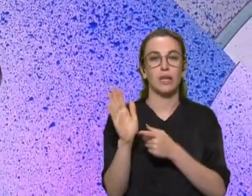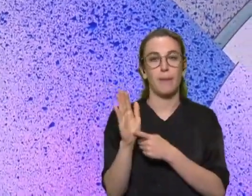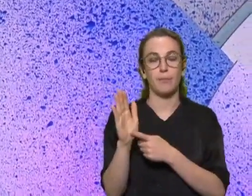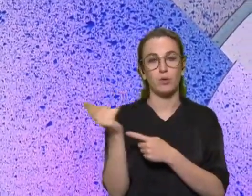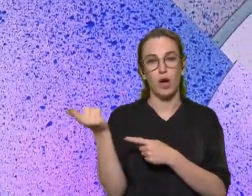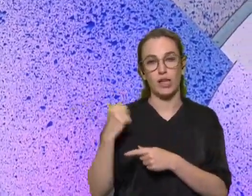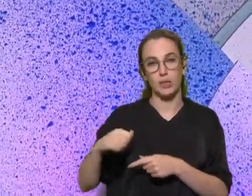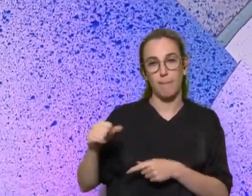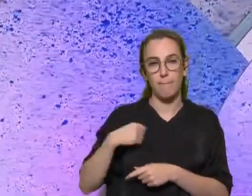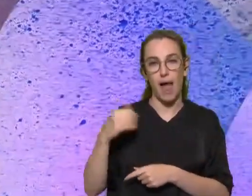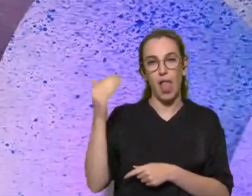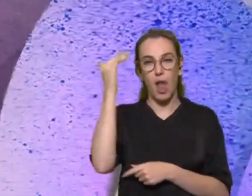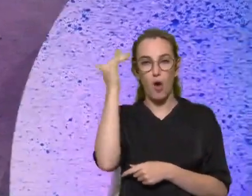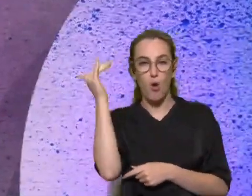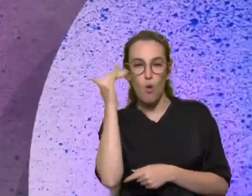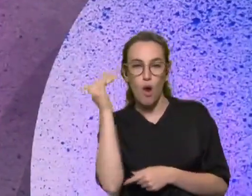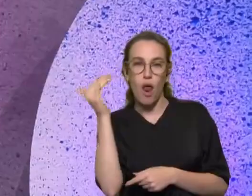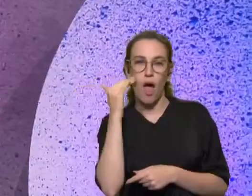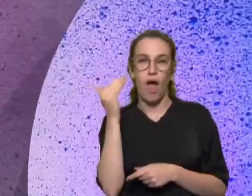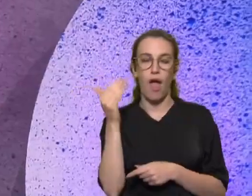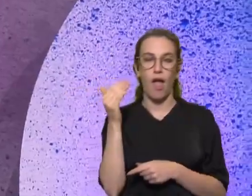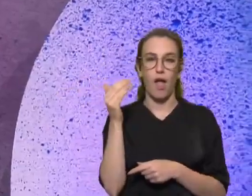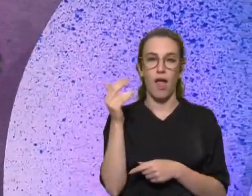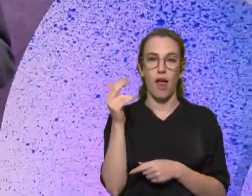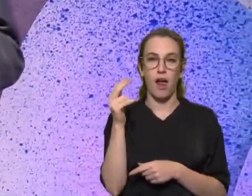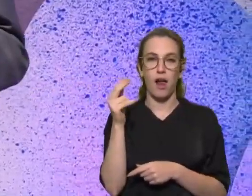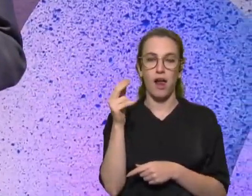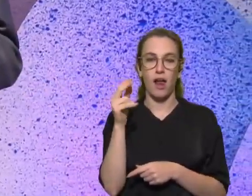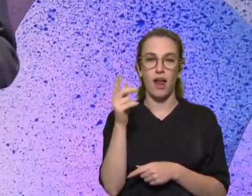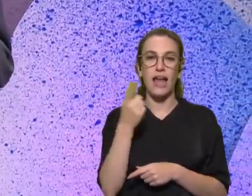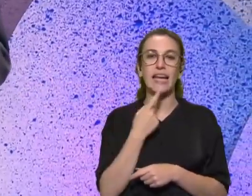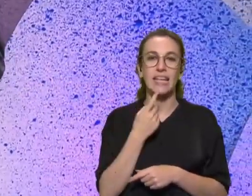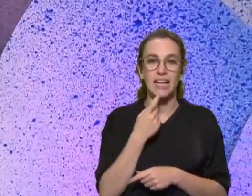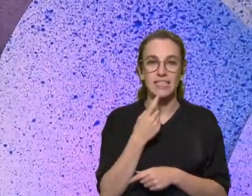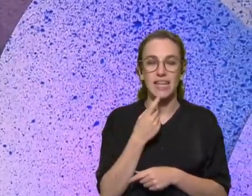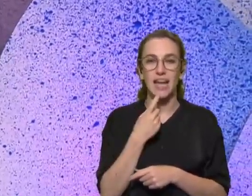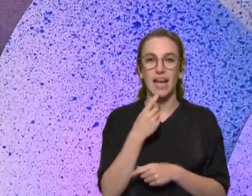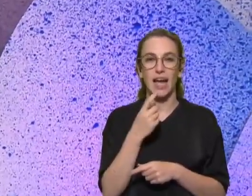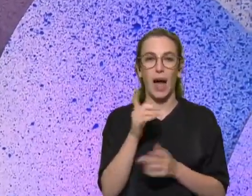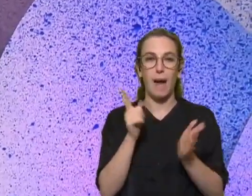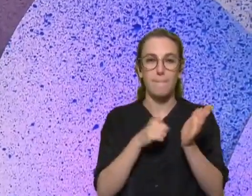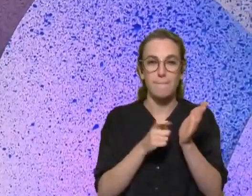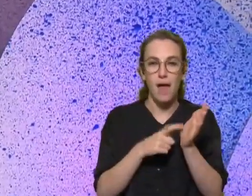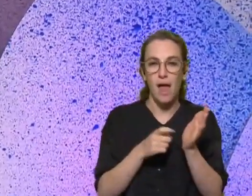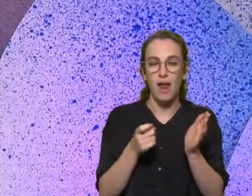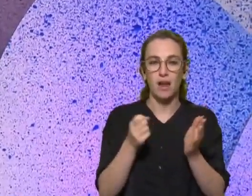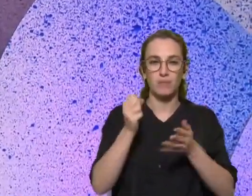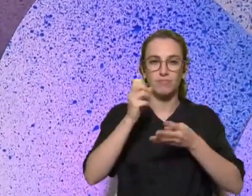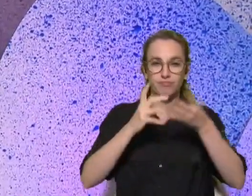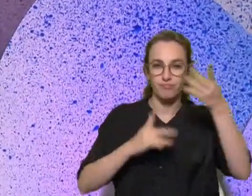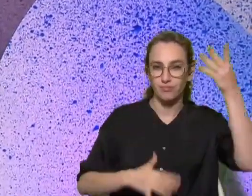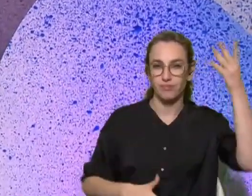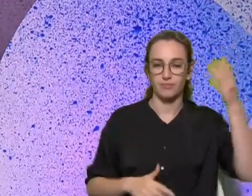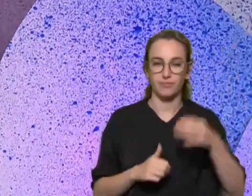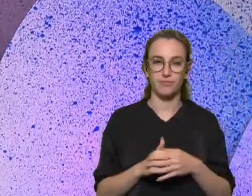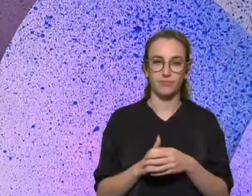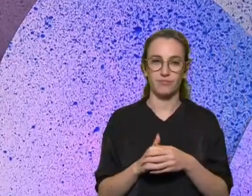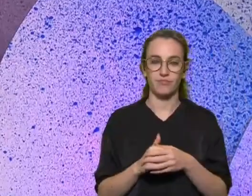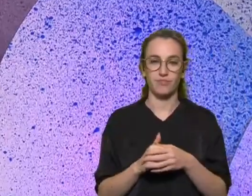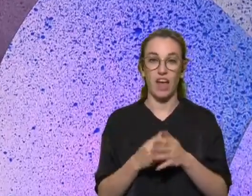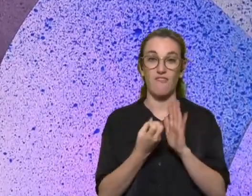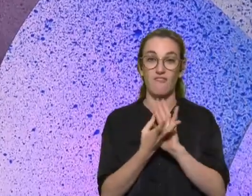in Spain, Finland, the United Kingdom, Singapore, and the state of New York. So there